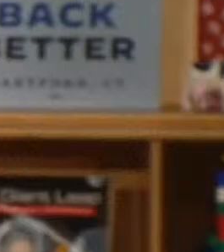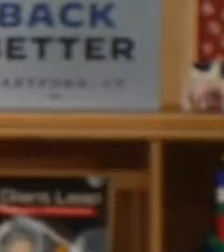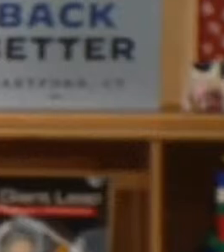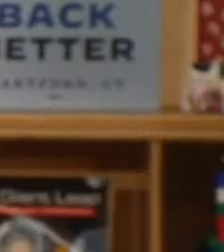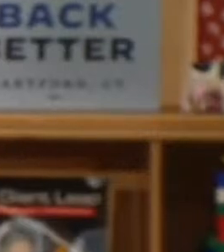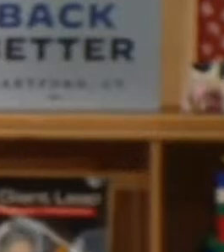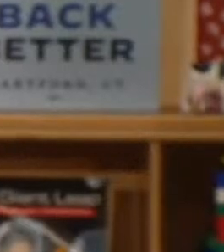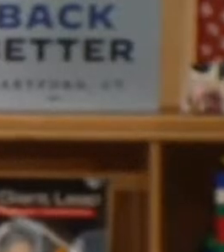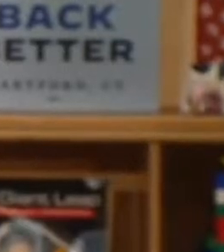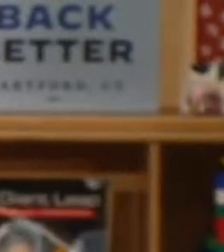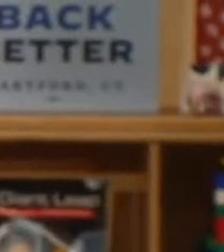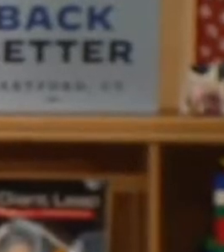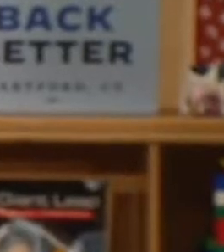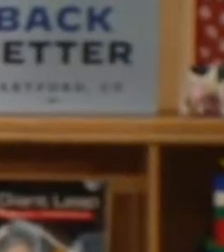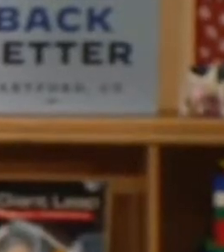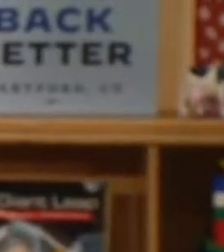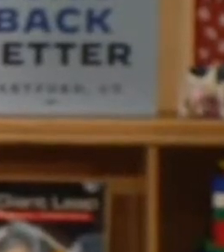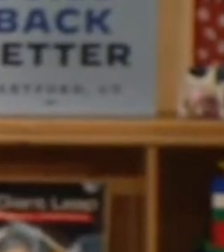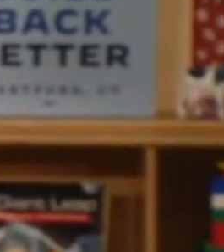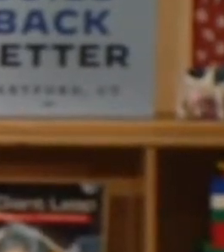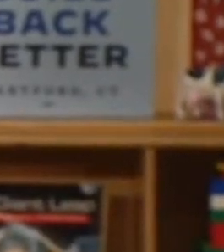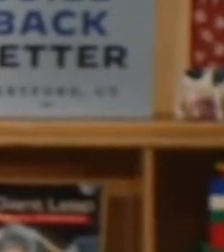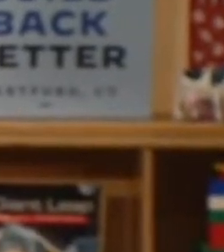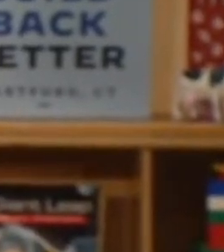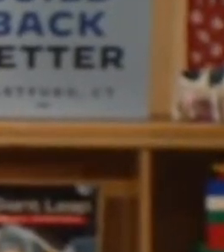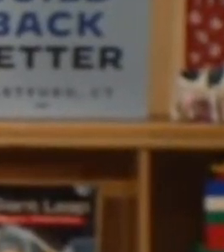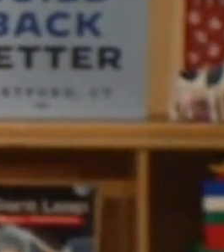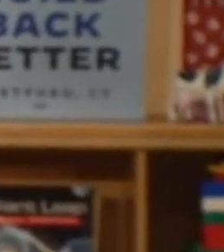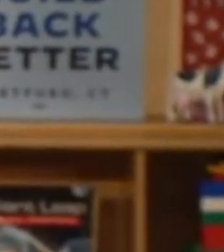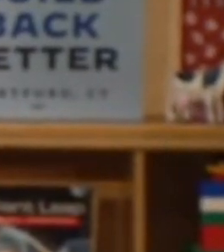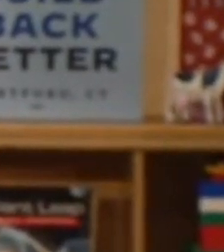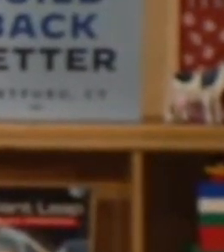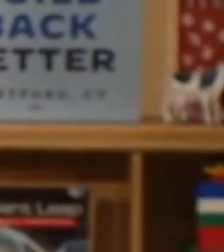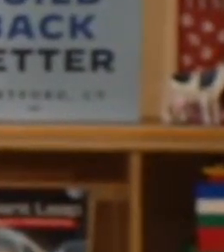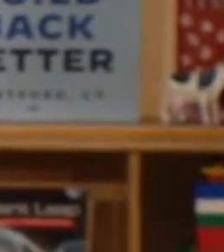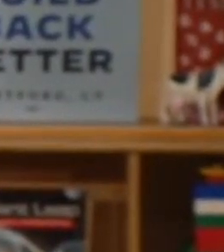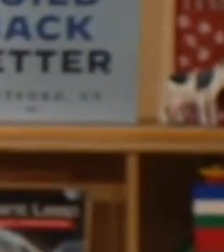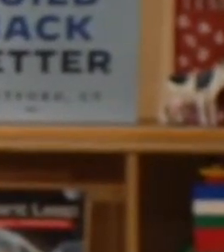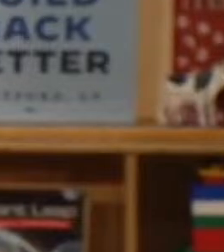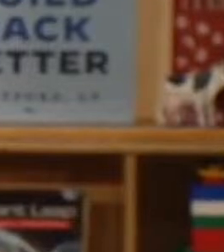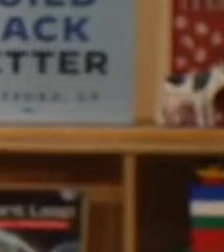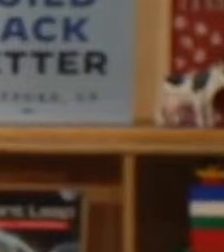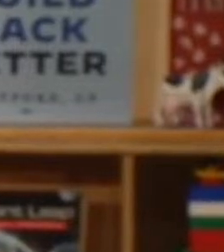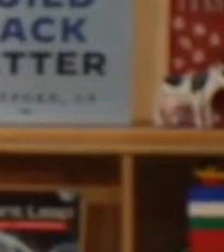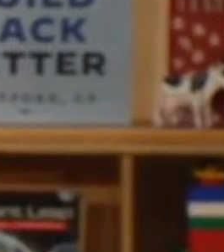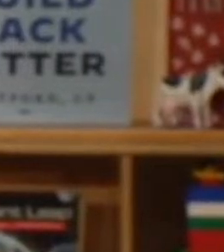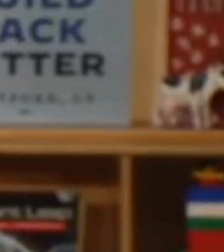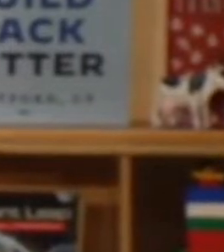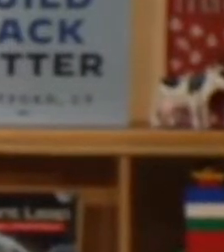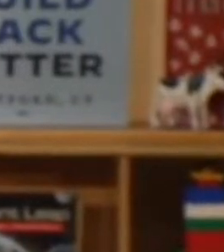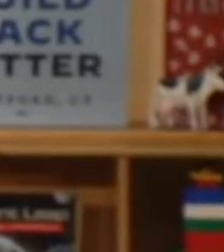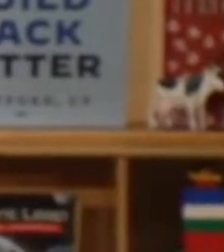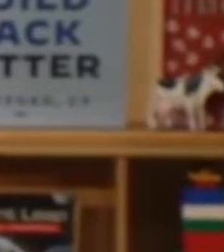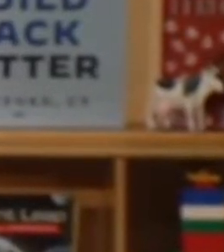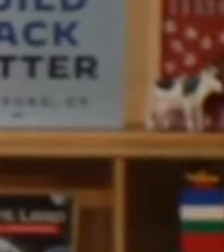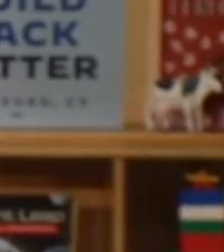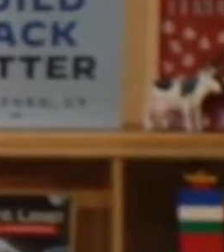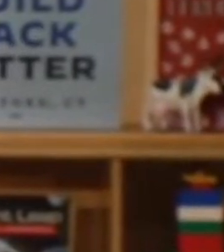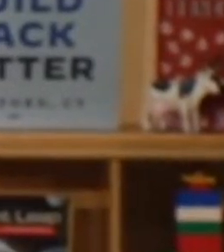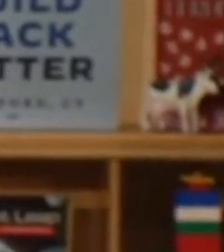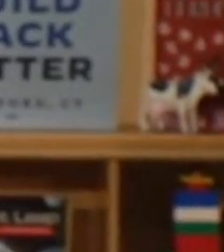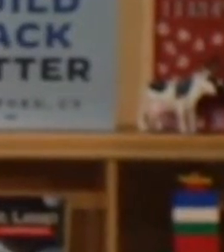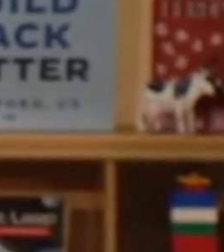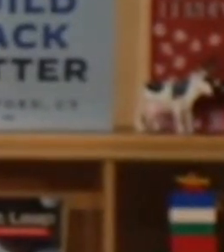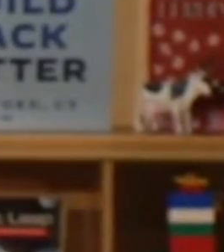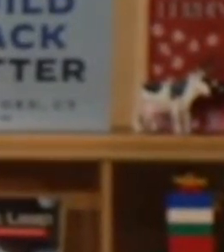but for our country. For a long time, America set the pace across the globe. For most of the 21st century, we literally led the